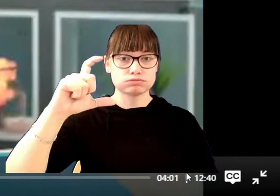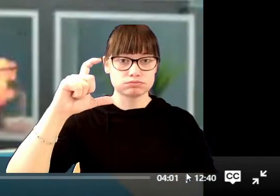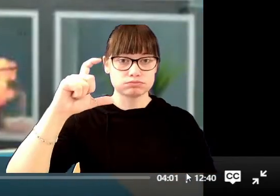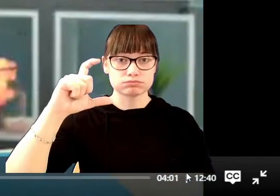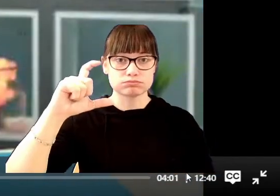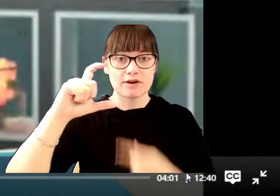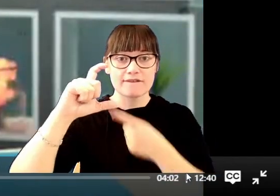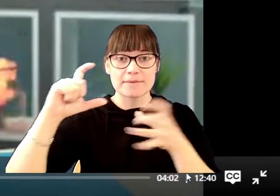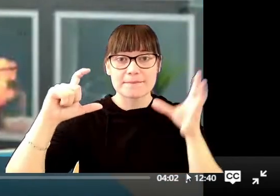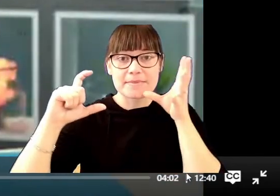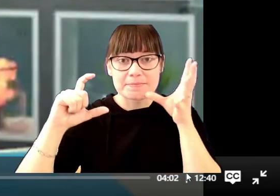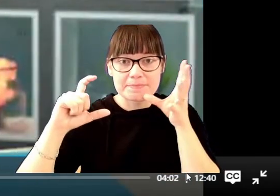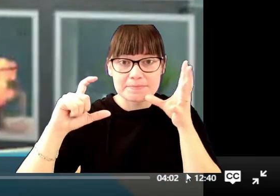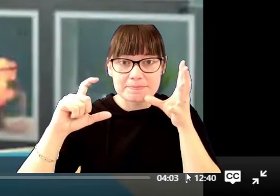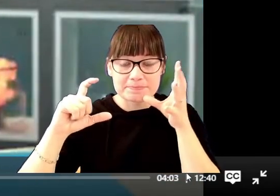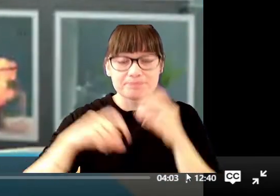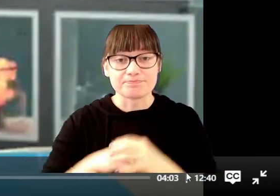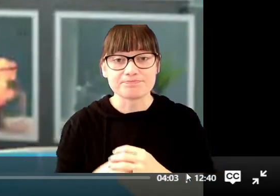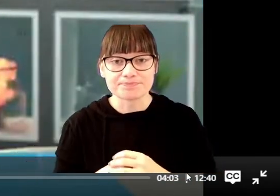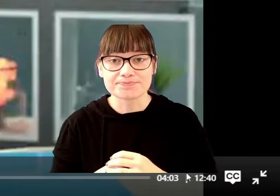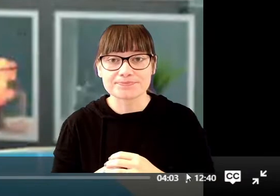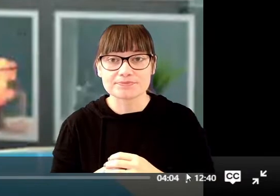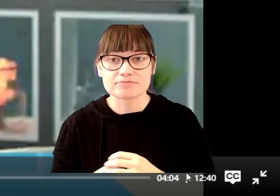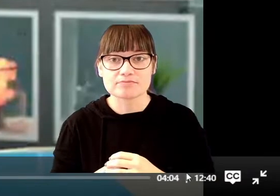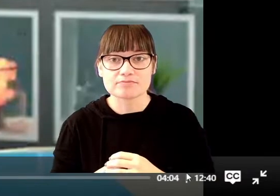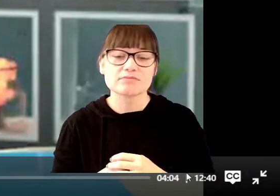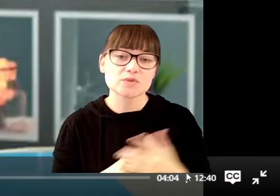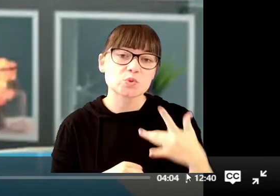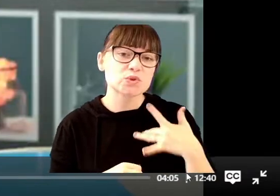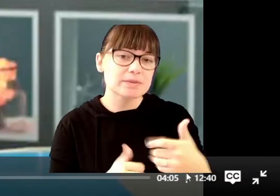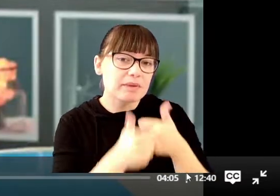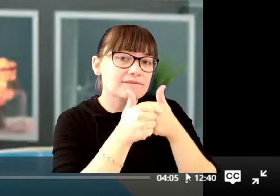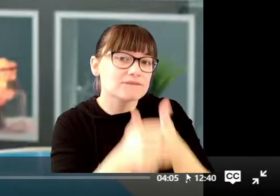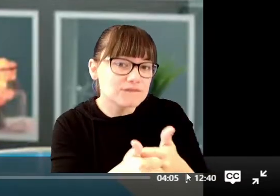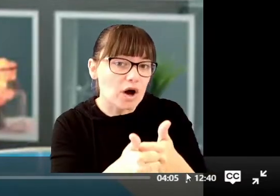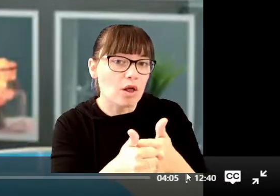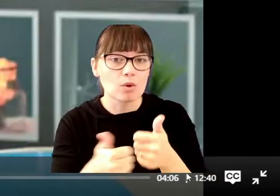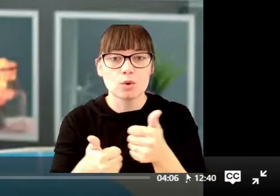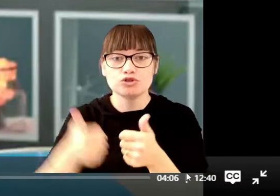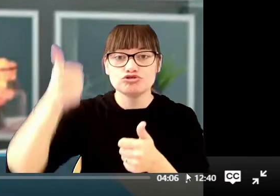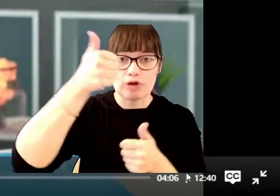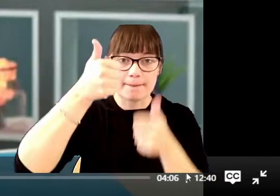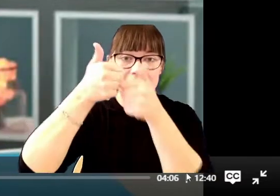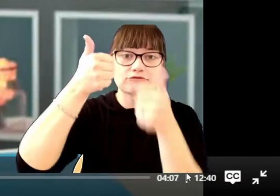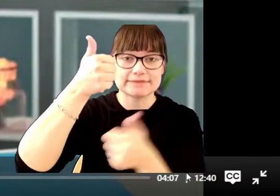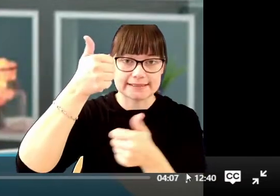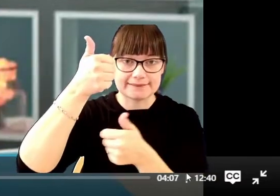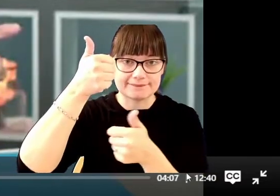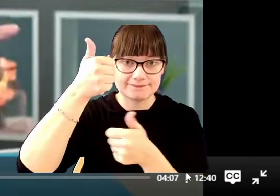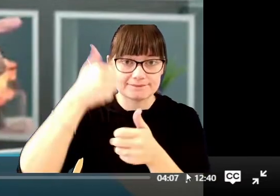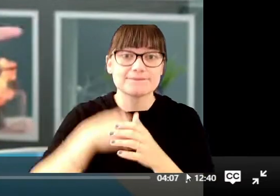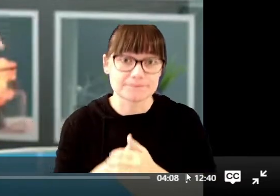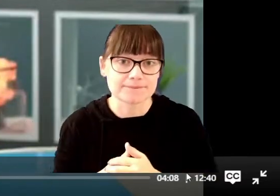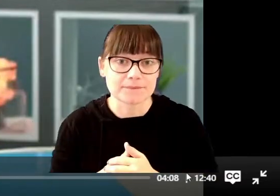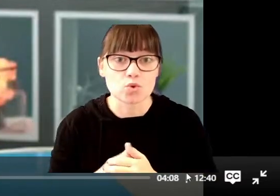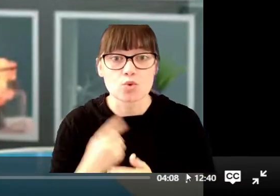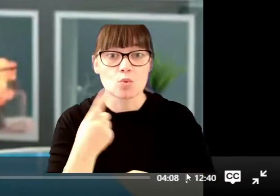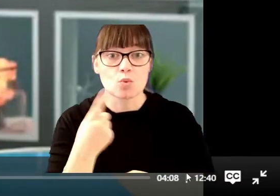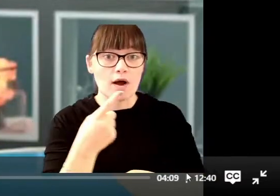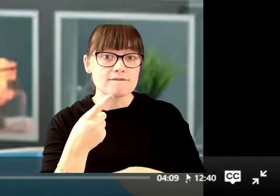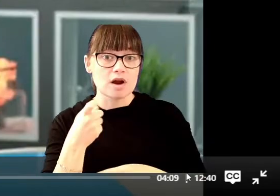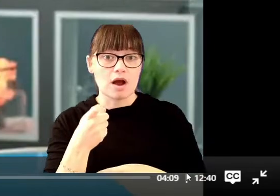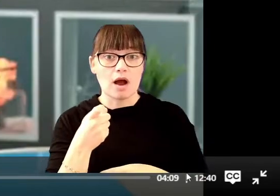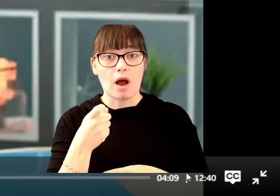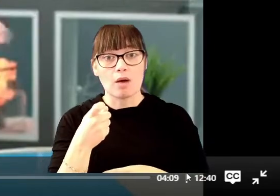Because most of these alleles follow the dominance pattern, where we have dominant alleles and recessive alleles. And you get one from one parent and